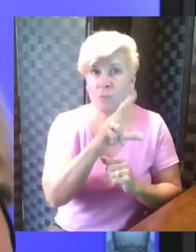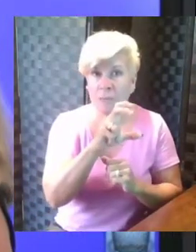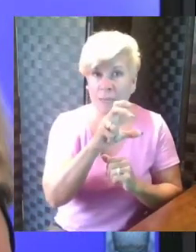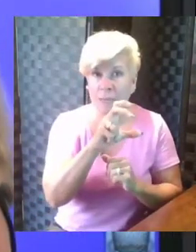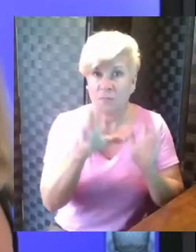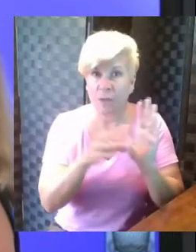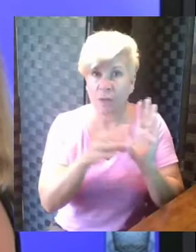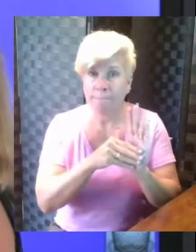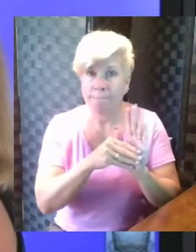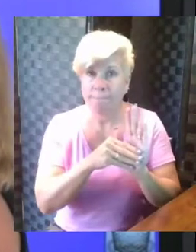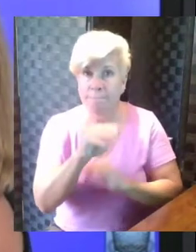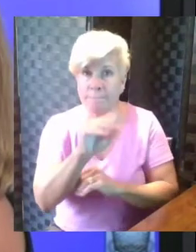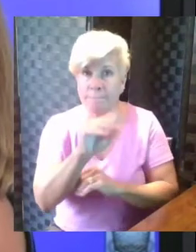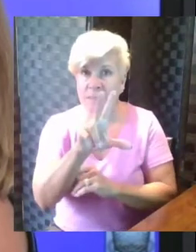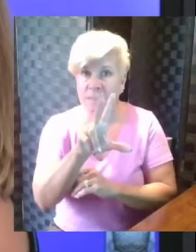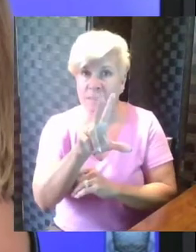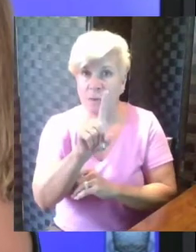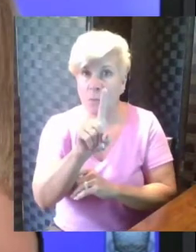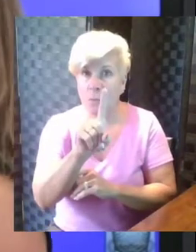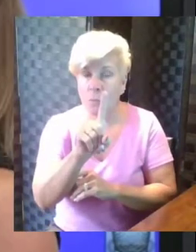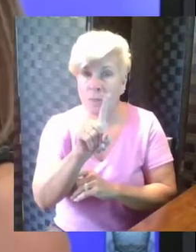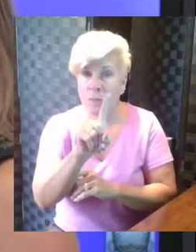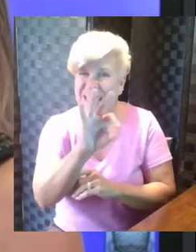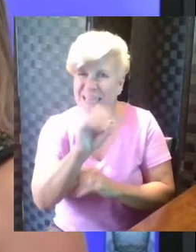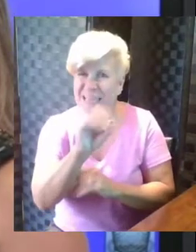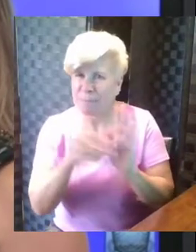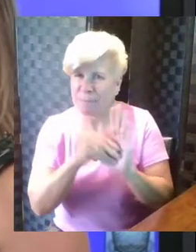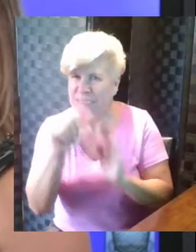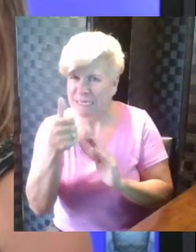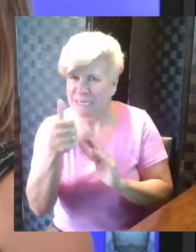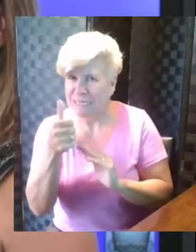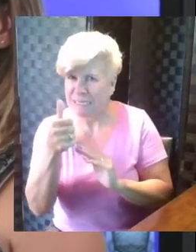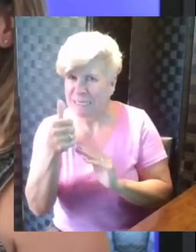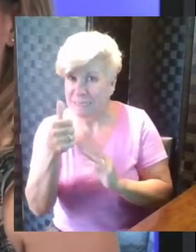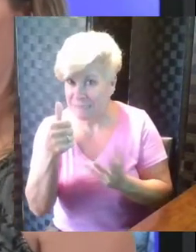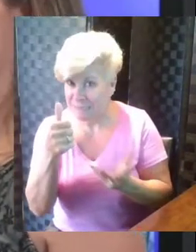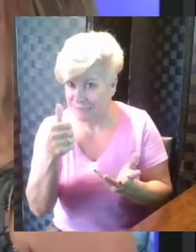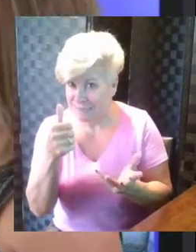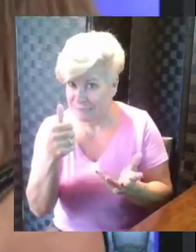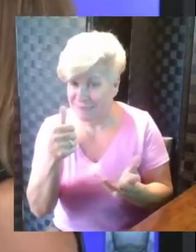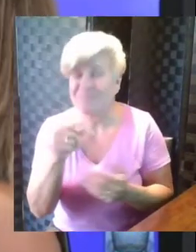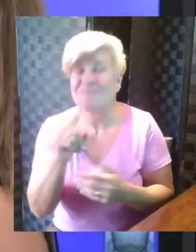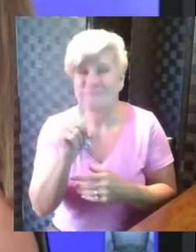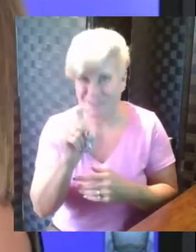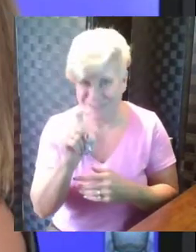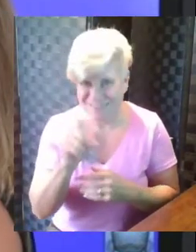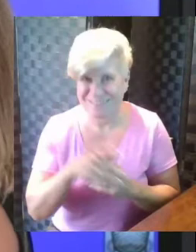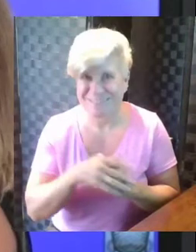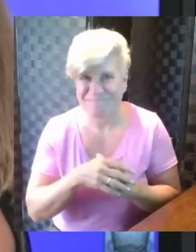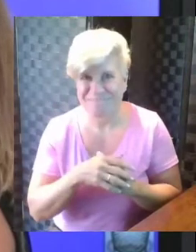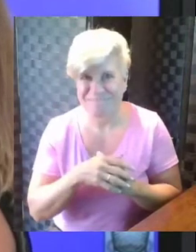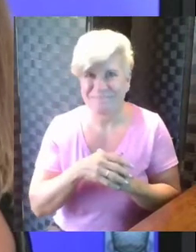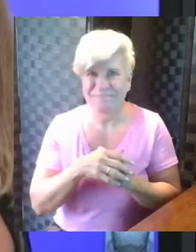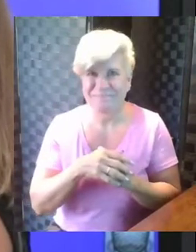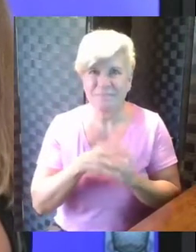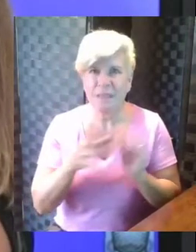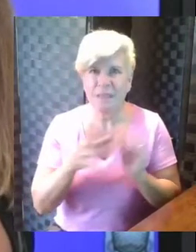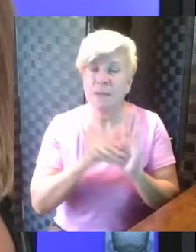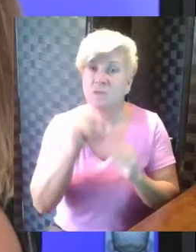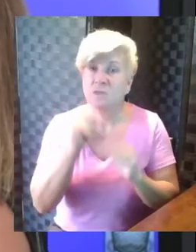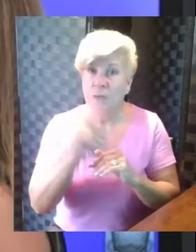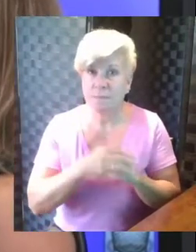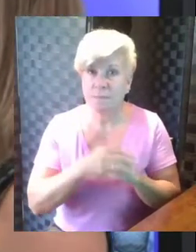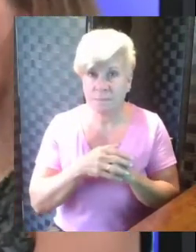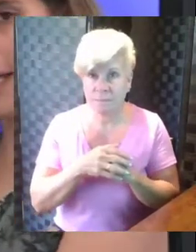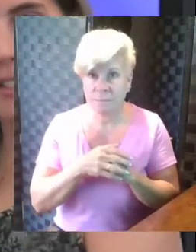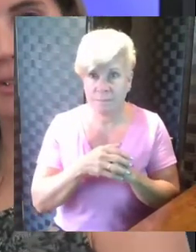have 300. Let's add 90 plus 10. Yep, 100